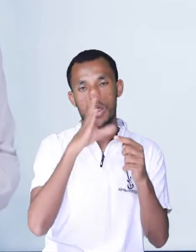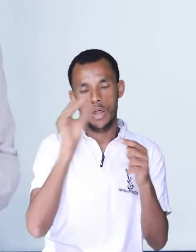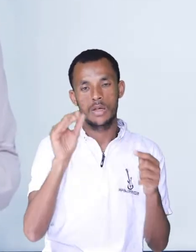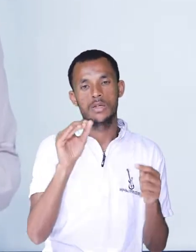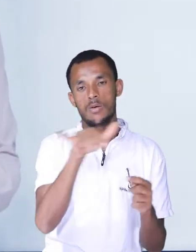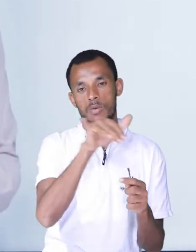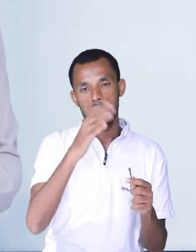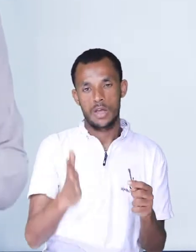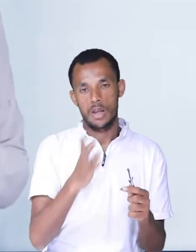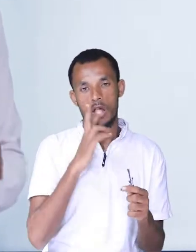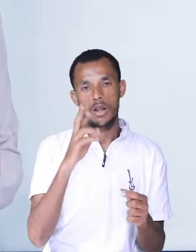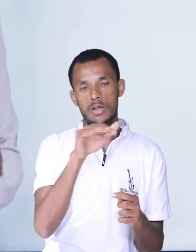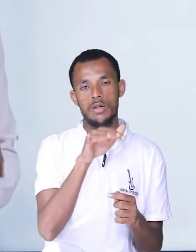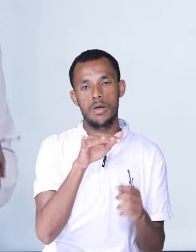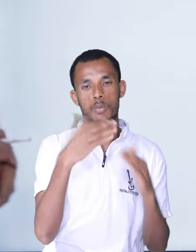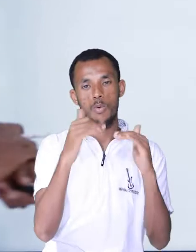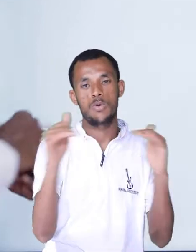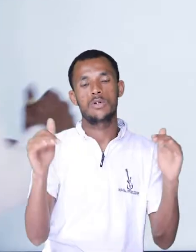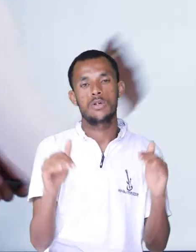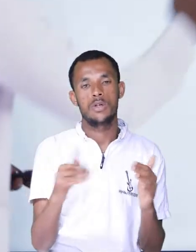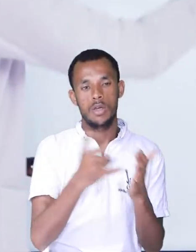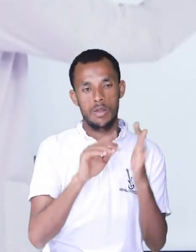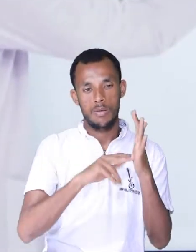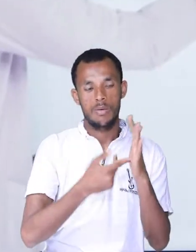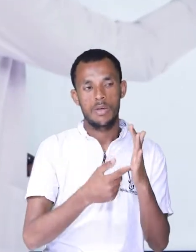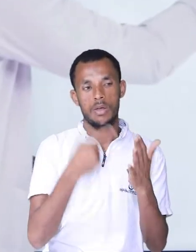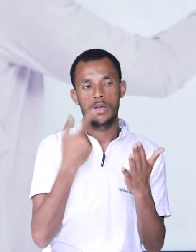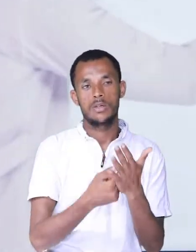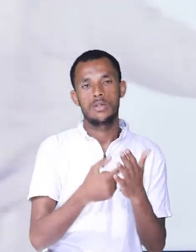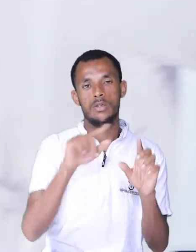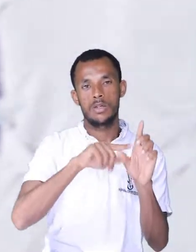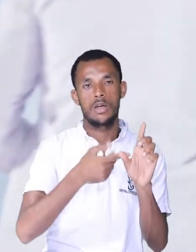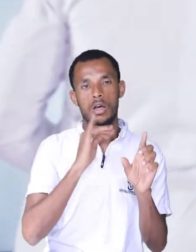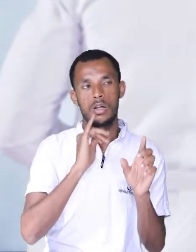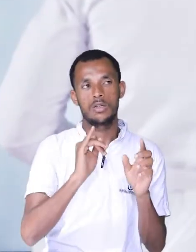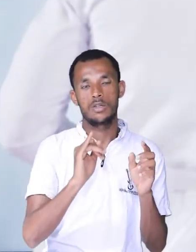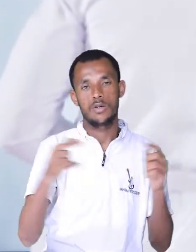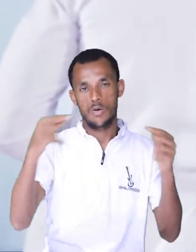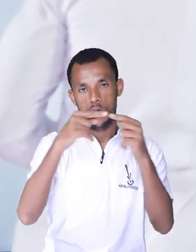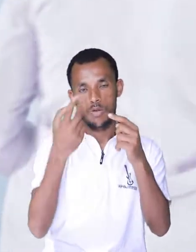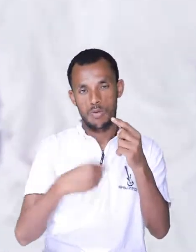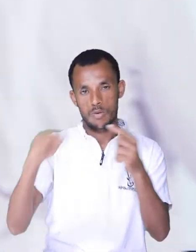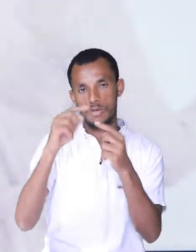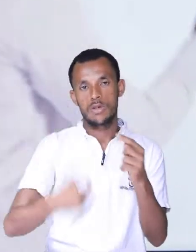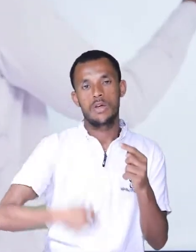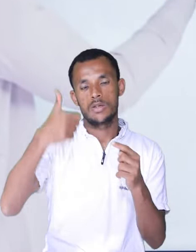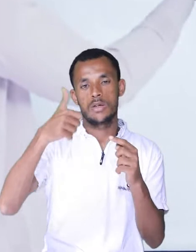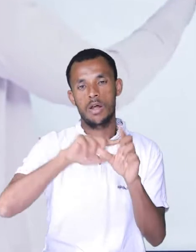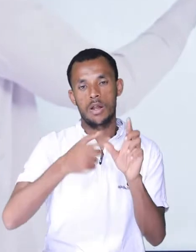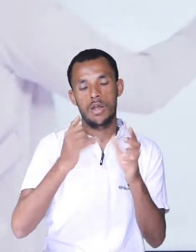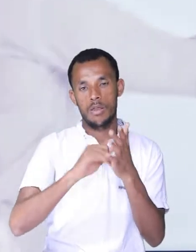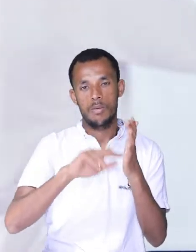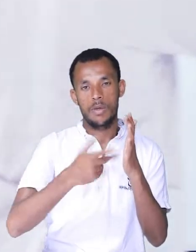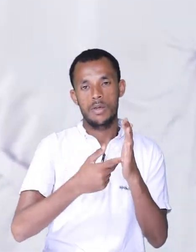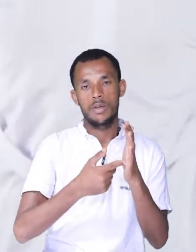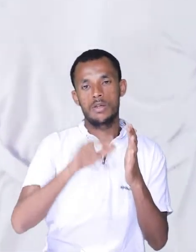their corresponding sides are proportional. That means this angle is congruent to this angle. That means it